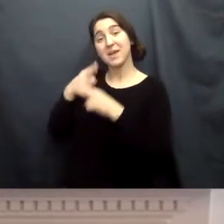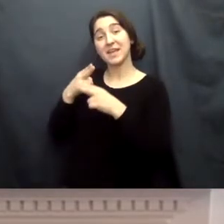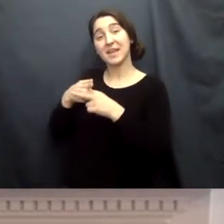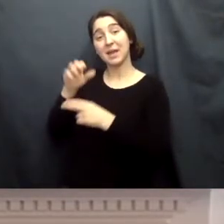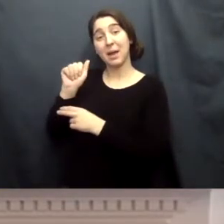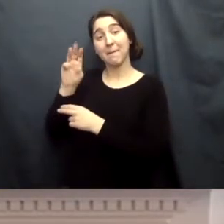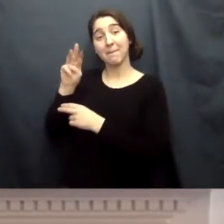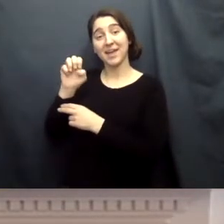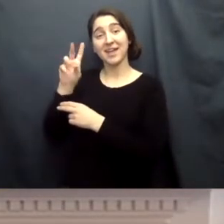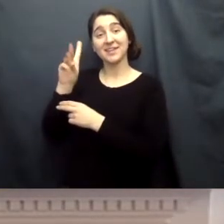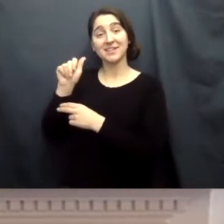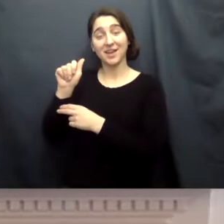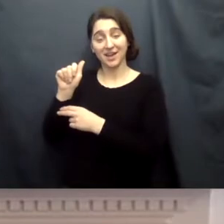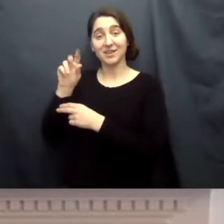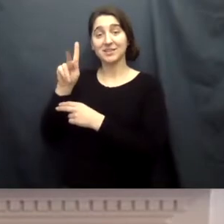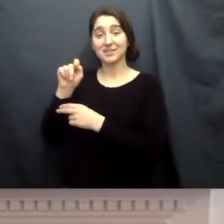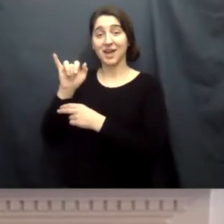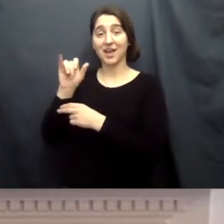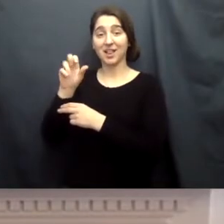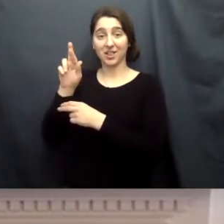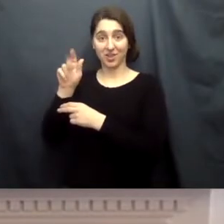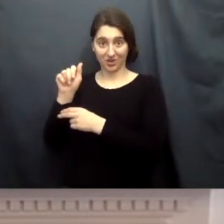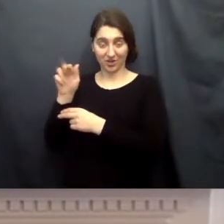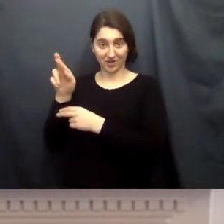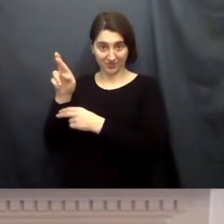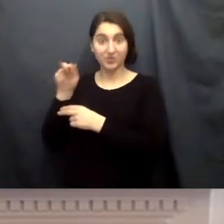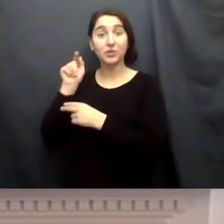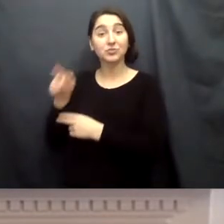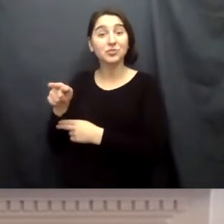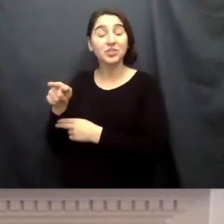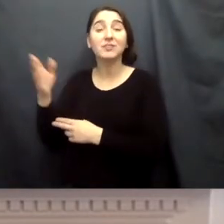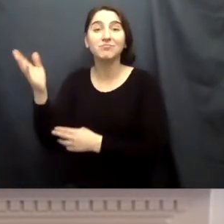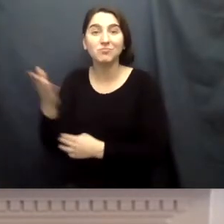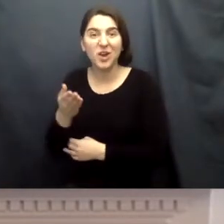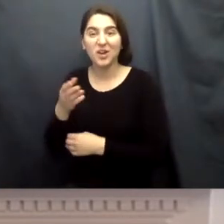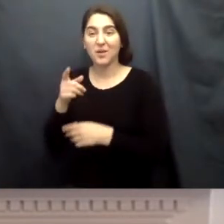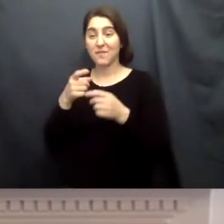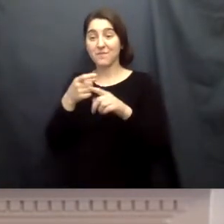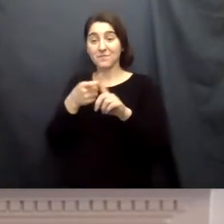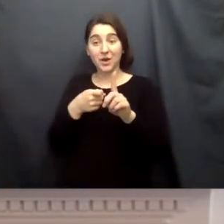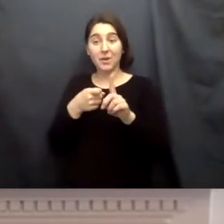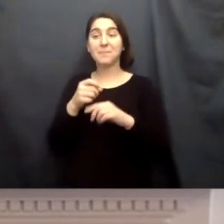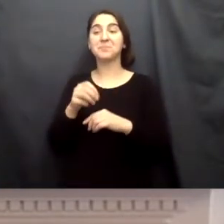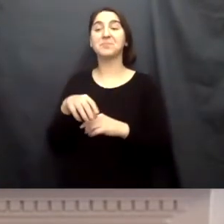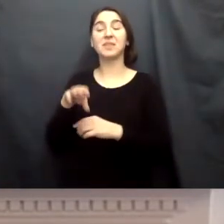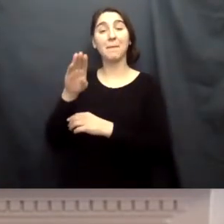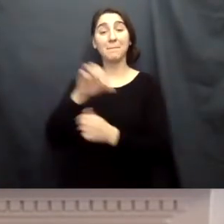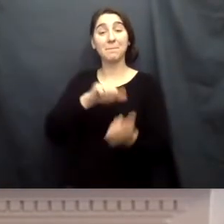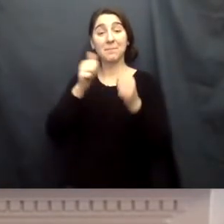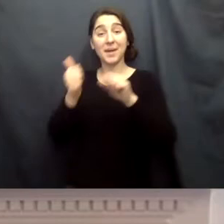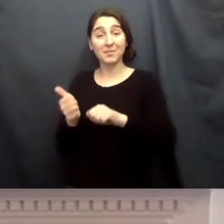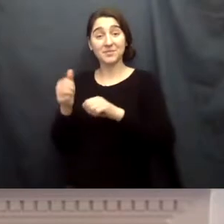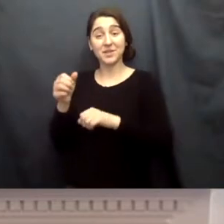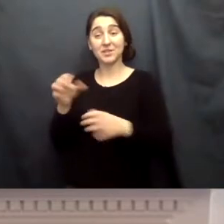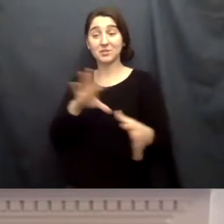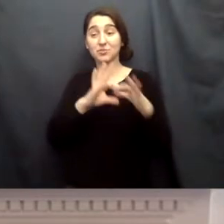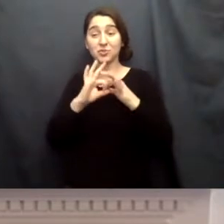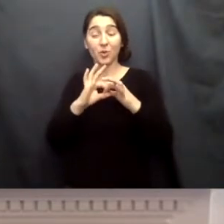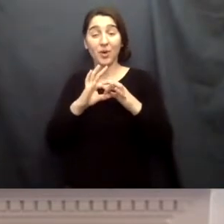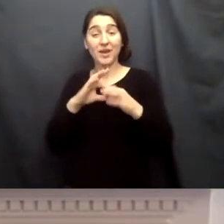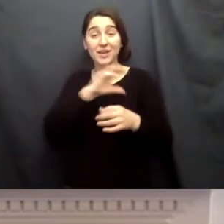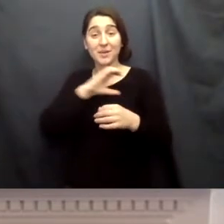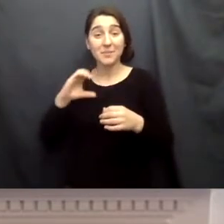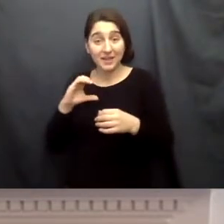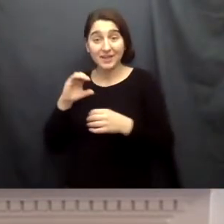the Executive Director of the Baptist Joint Committee for Religious Liberty in Washington, D.C. She leads